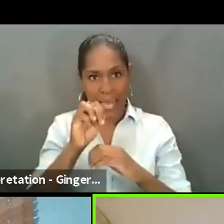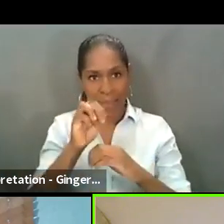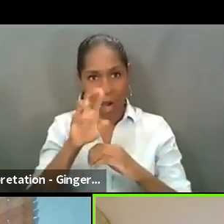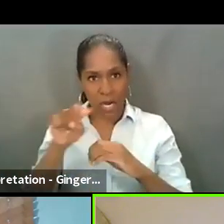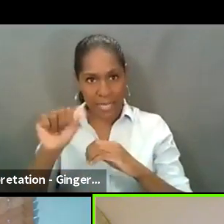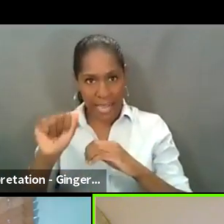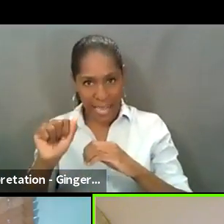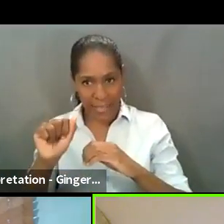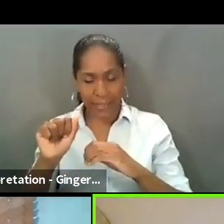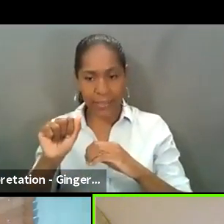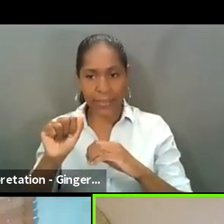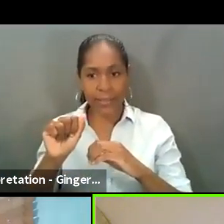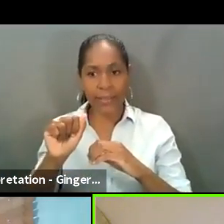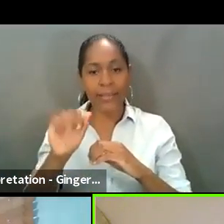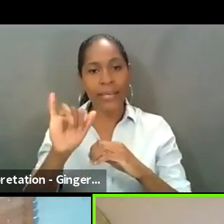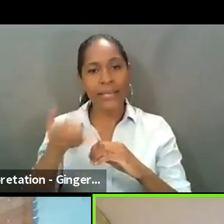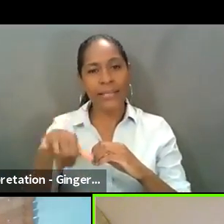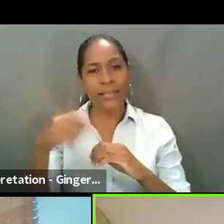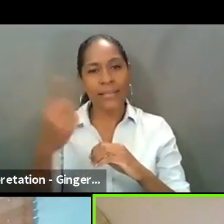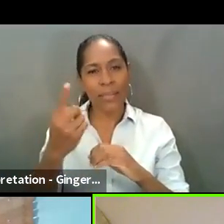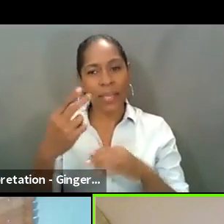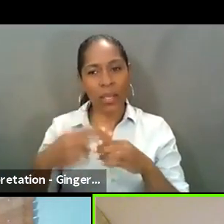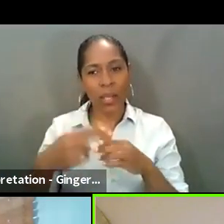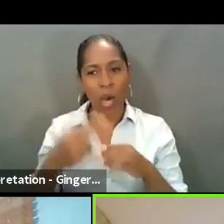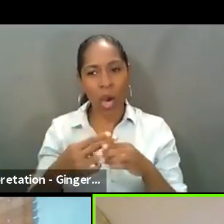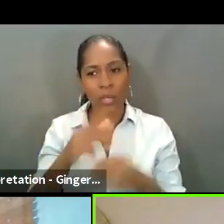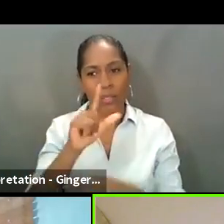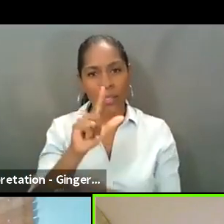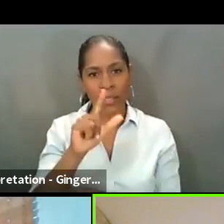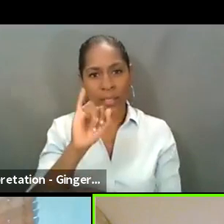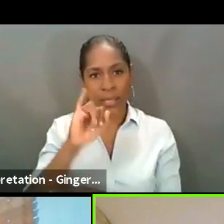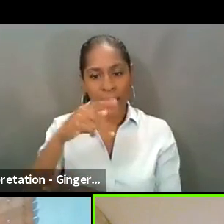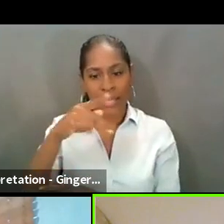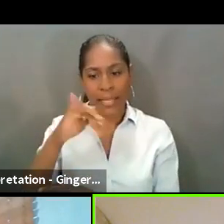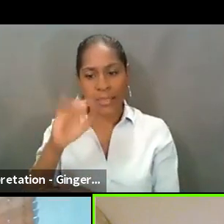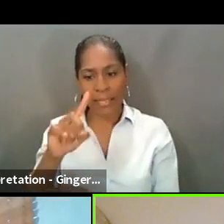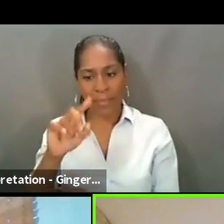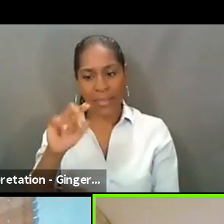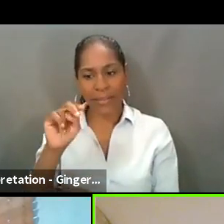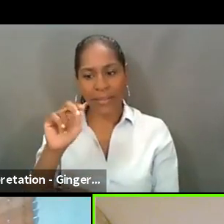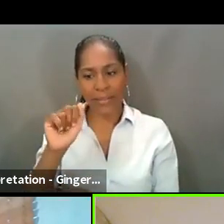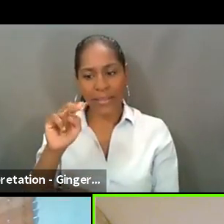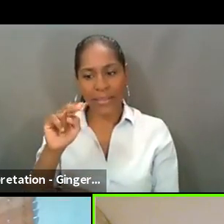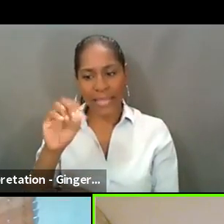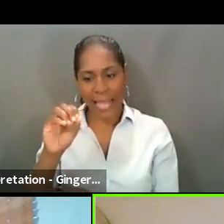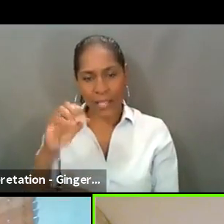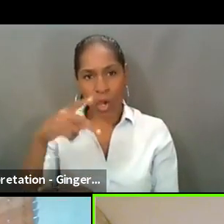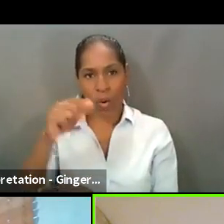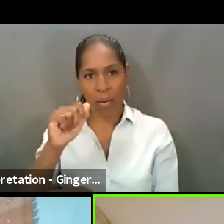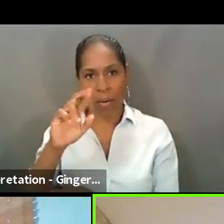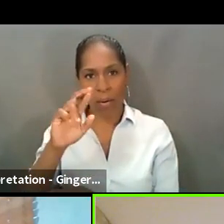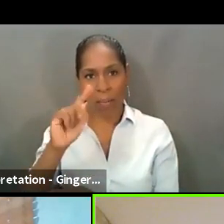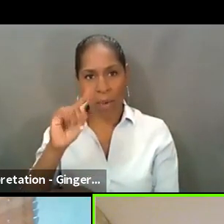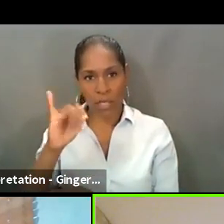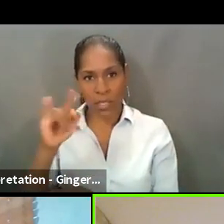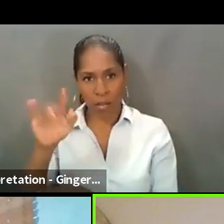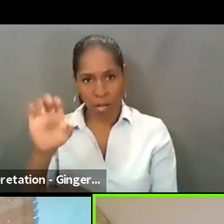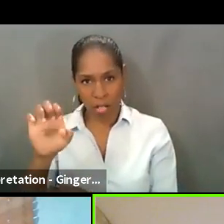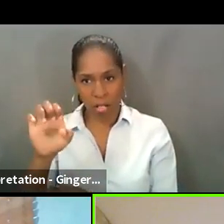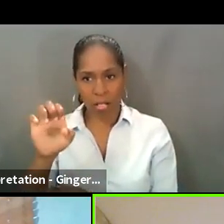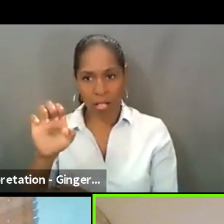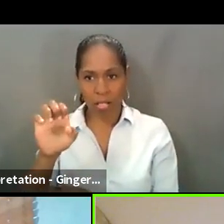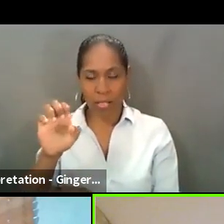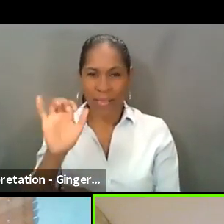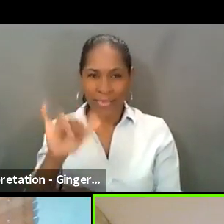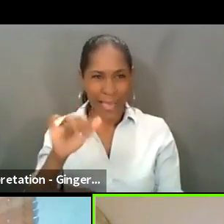strands, is something called a lipid nanoparticle. And nanoparticle, or that